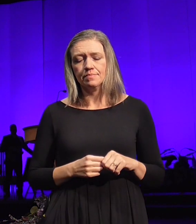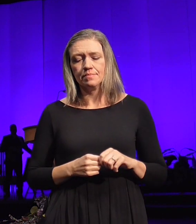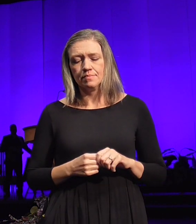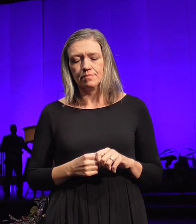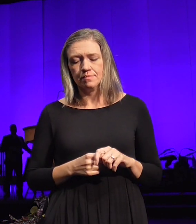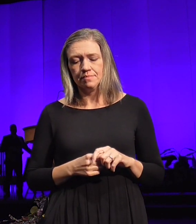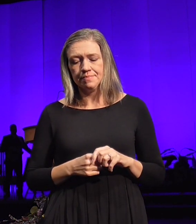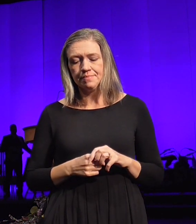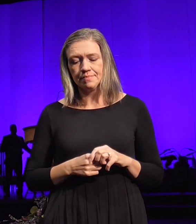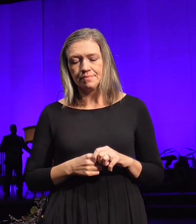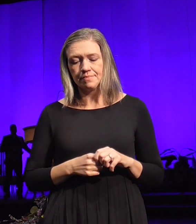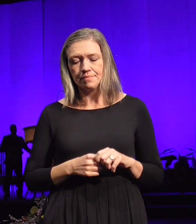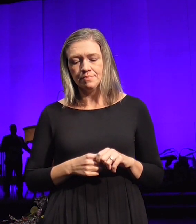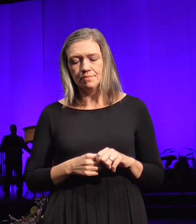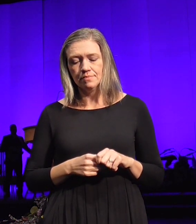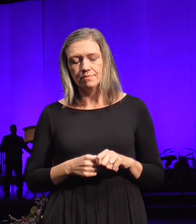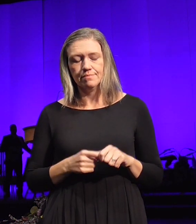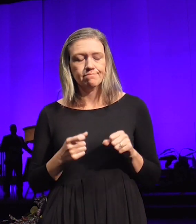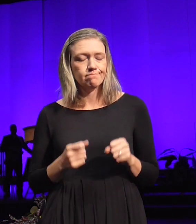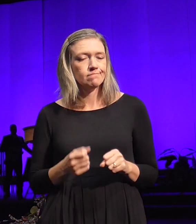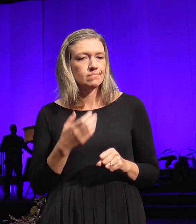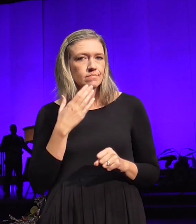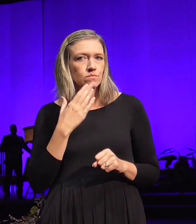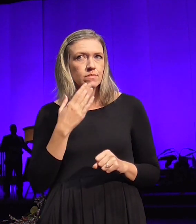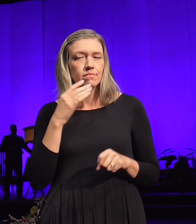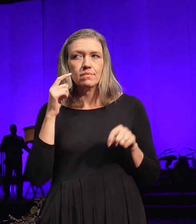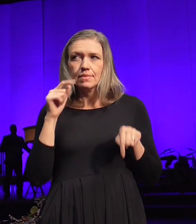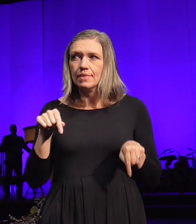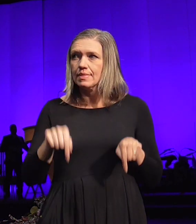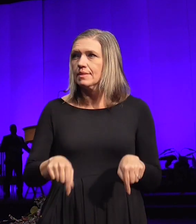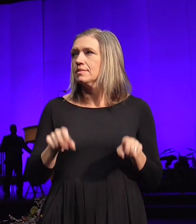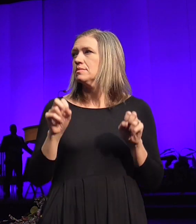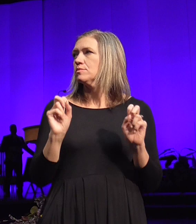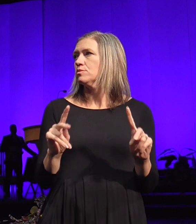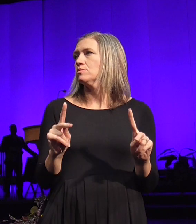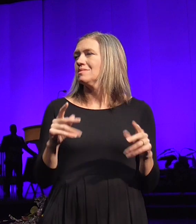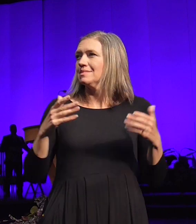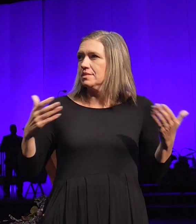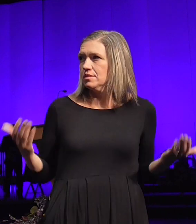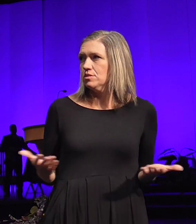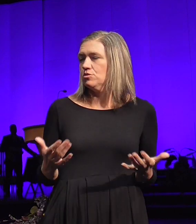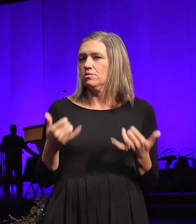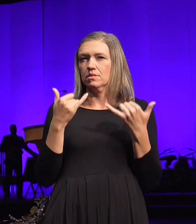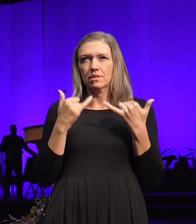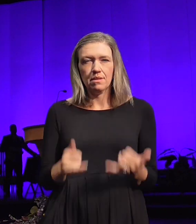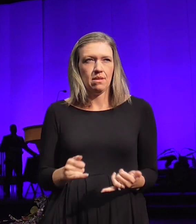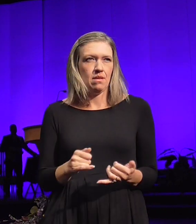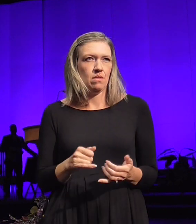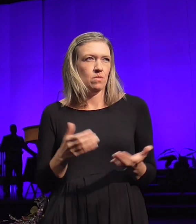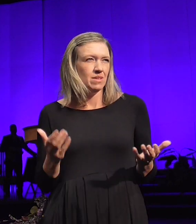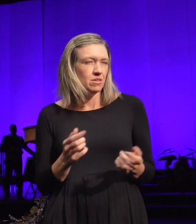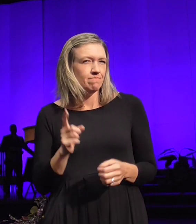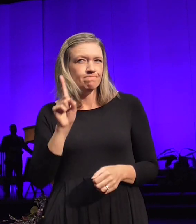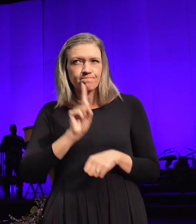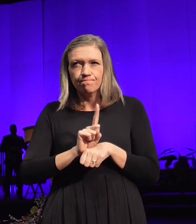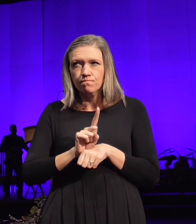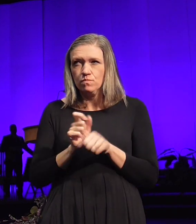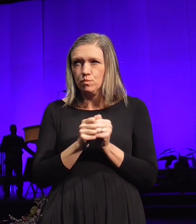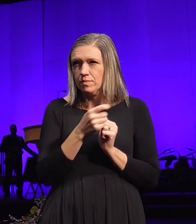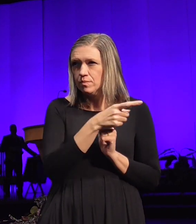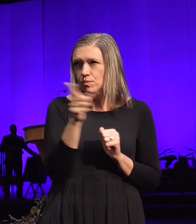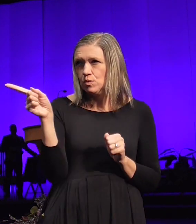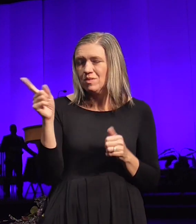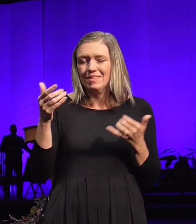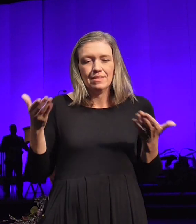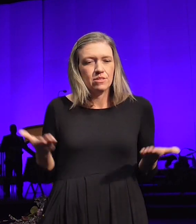And I'm so grateful for this opportunity to be present here, right now, knowing that right now, right